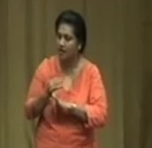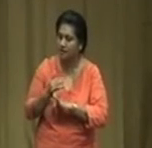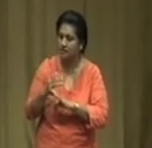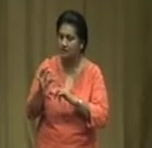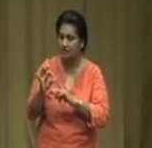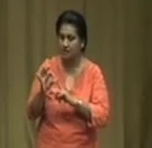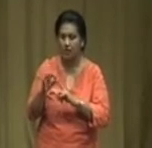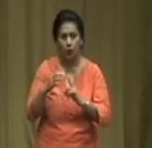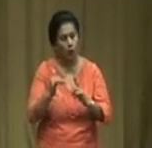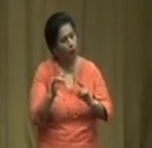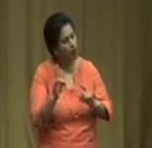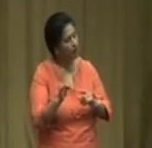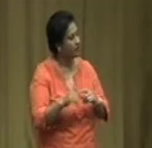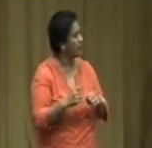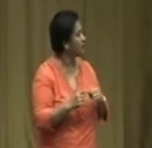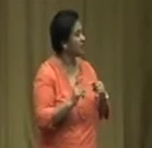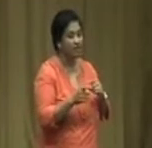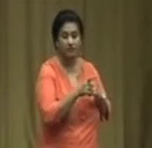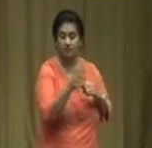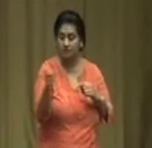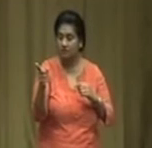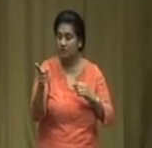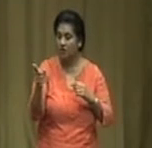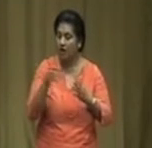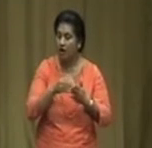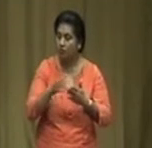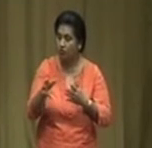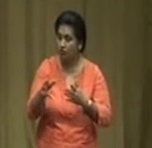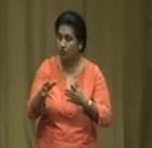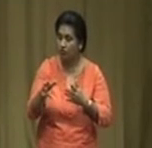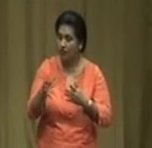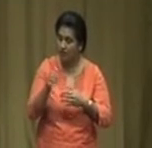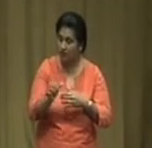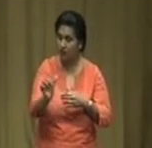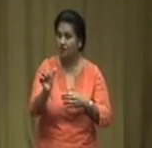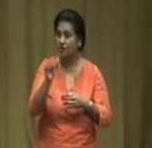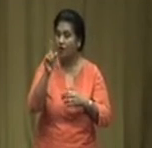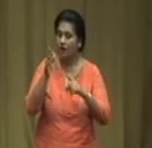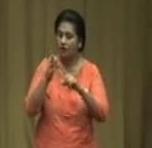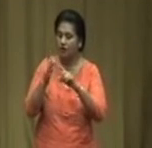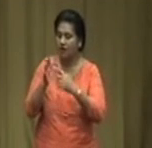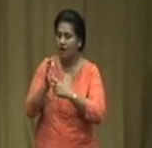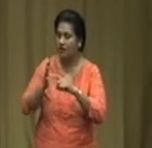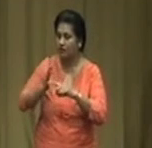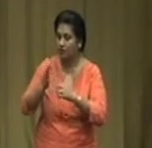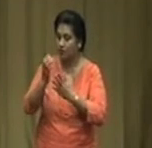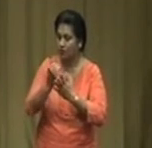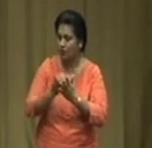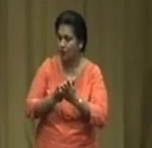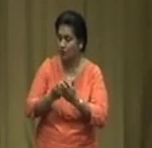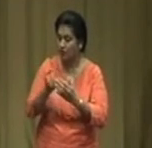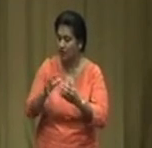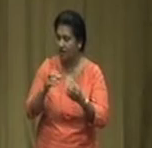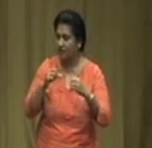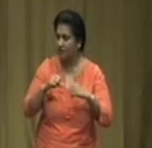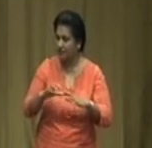What if you were to approve and adopt one OerU course that's already completed and teach